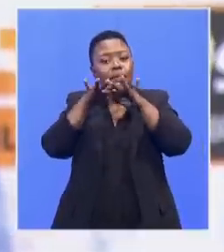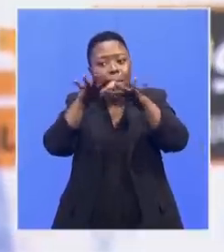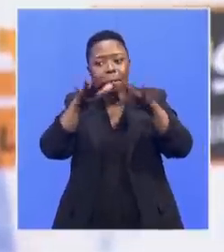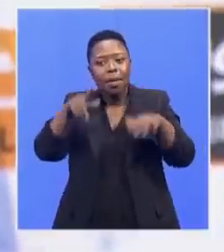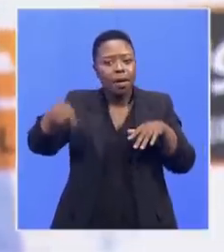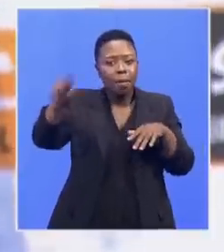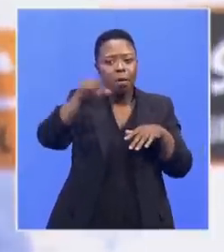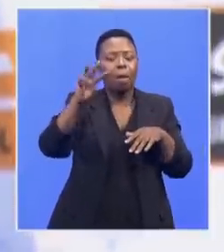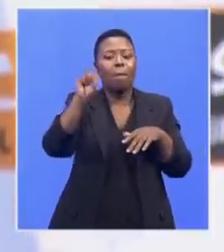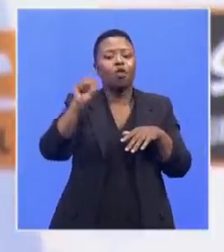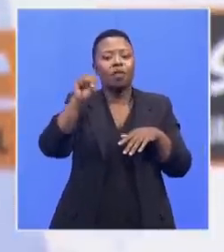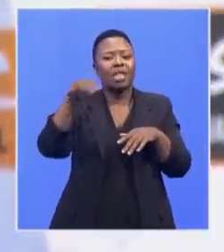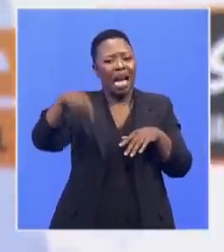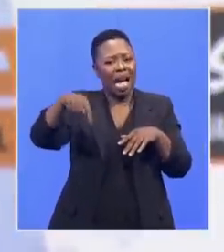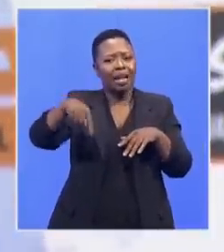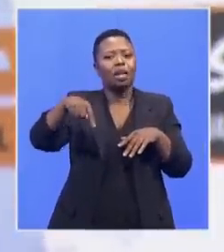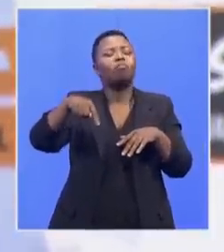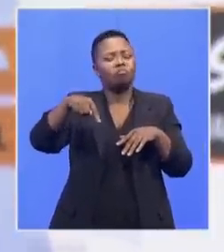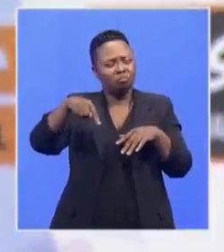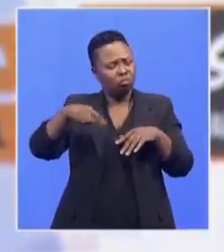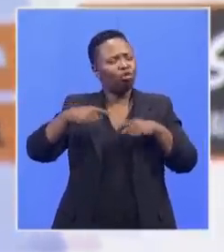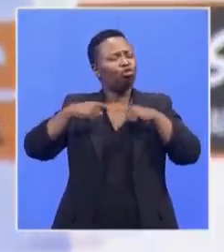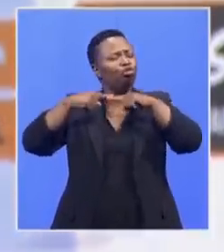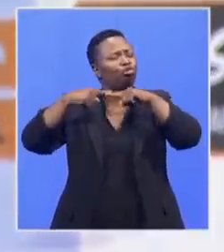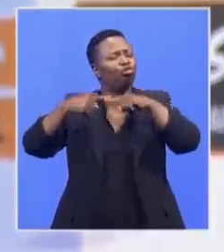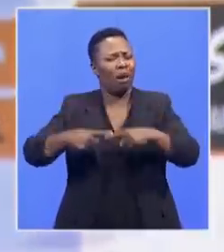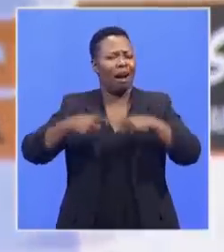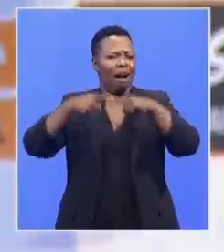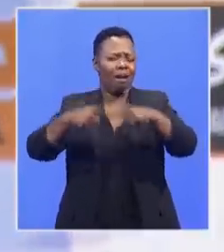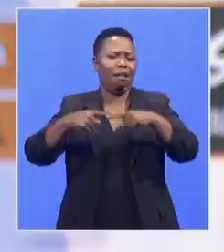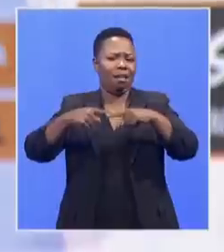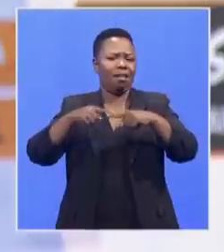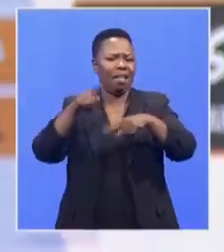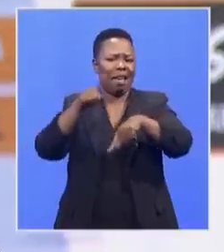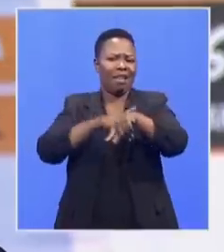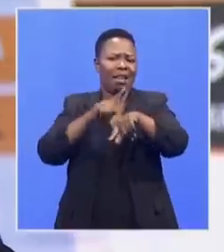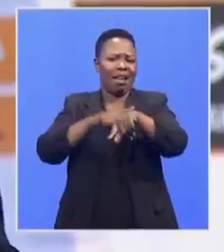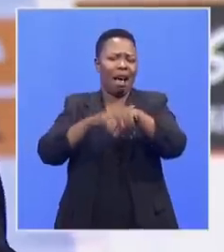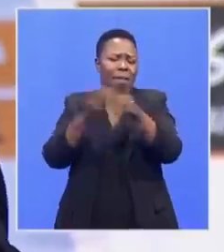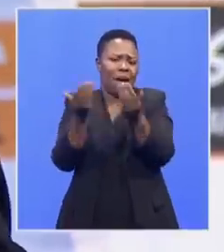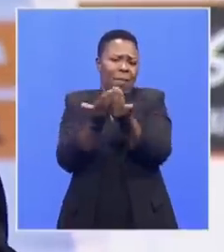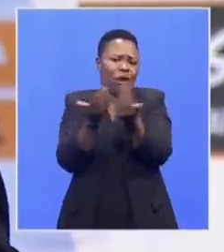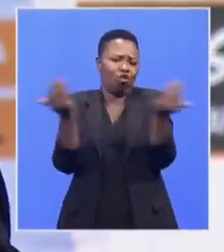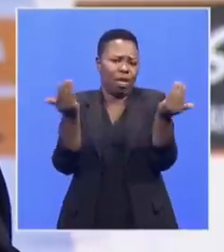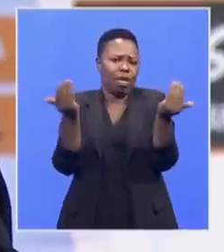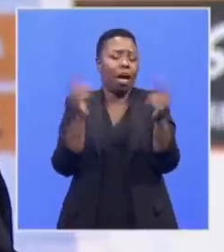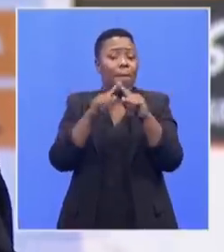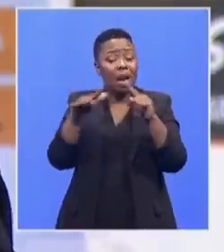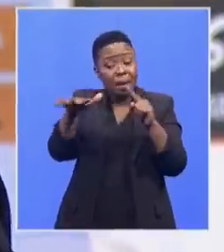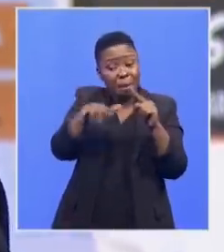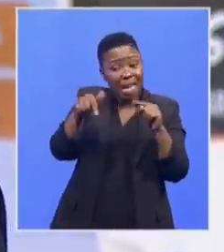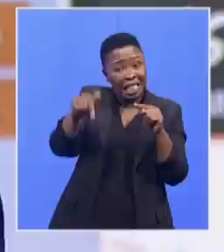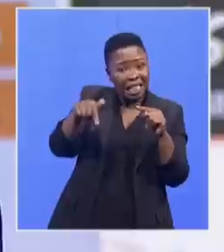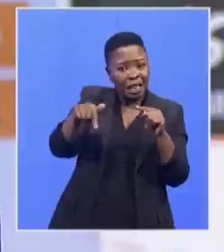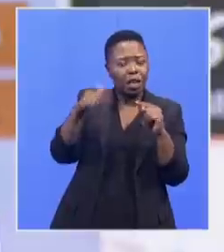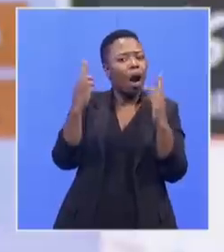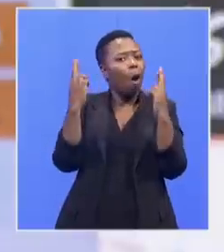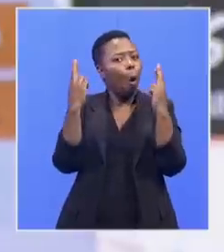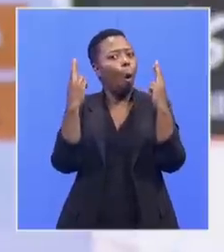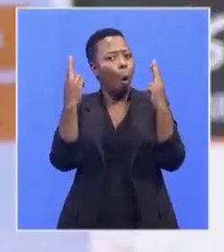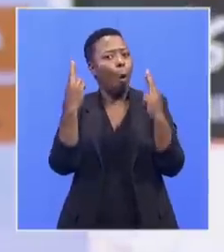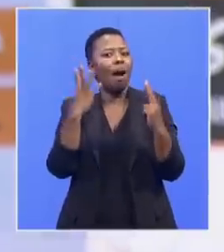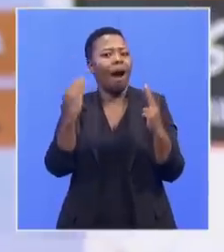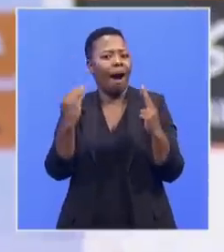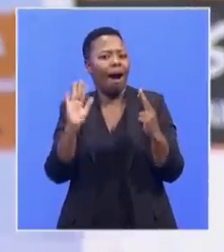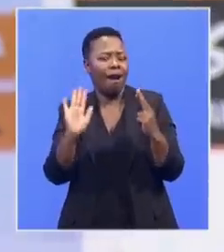struggled against apartheid. But it is also a place of hope. The changes